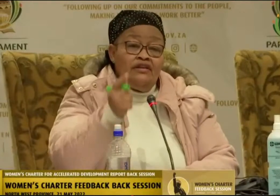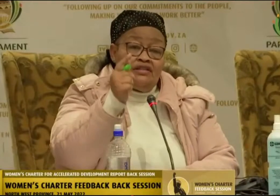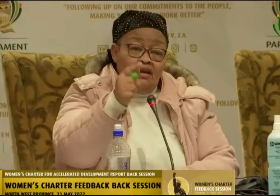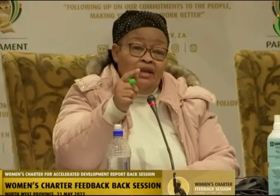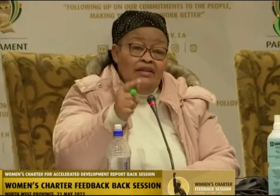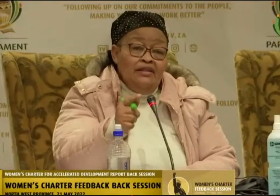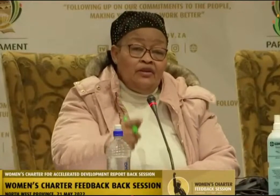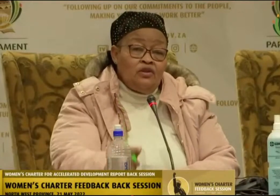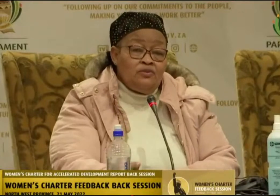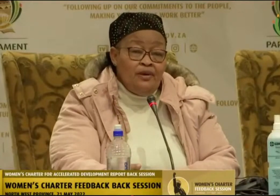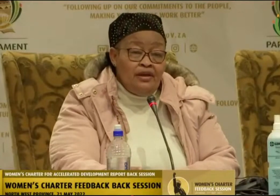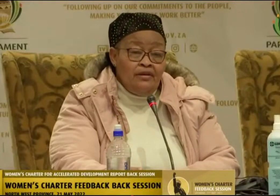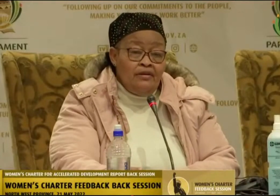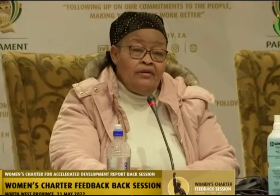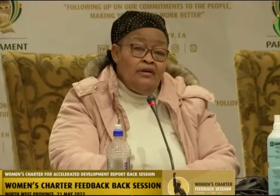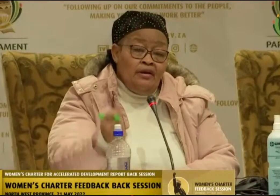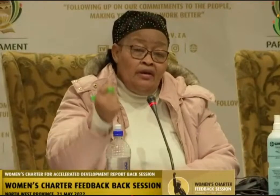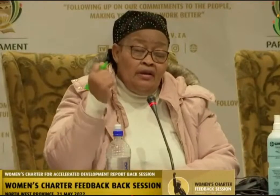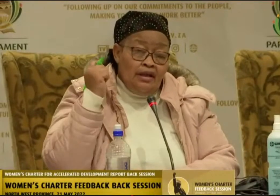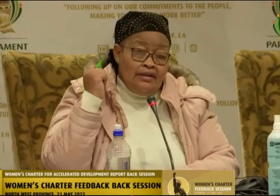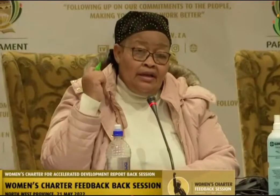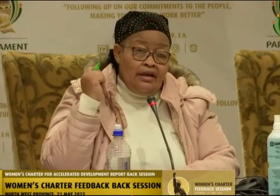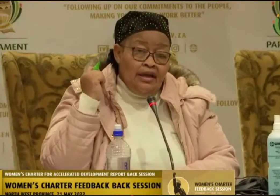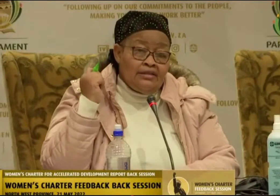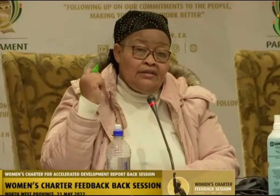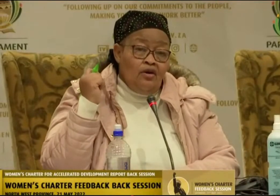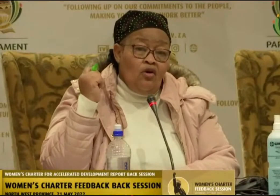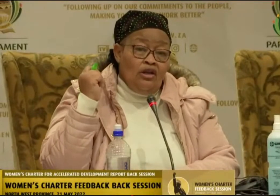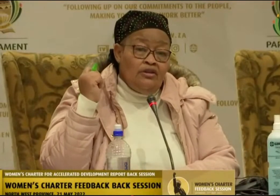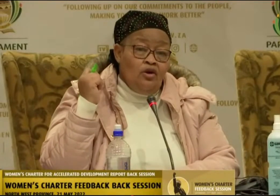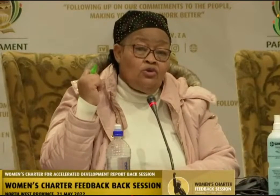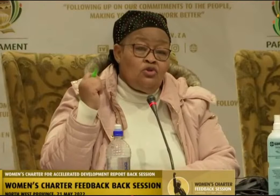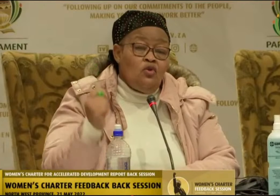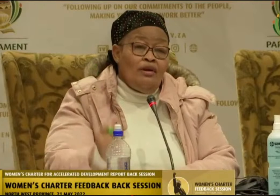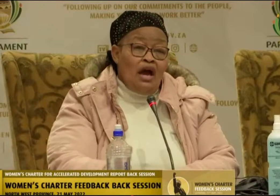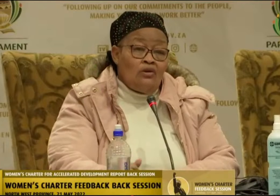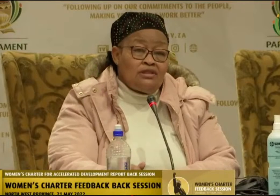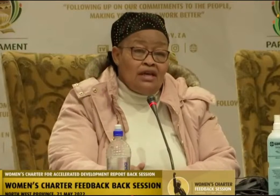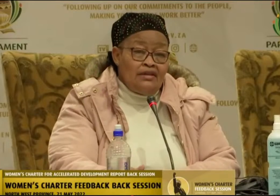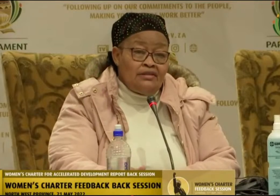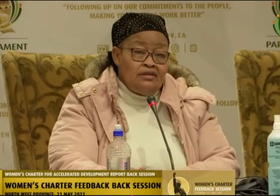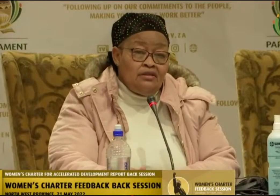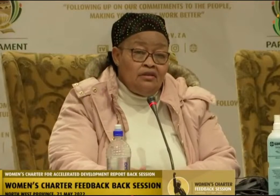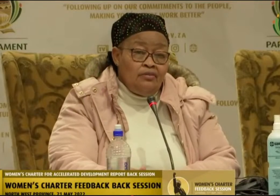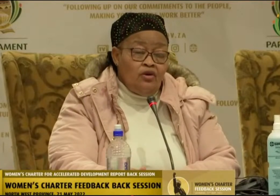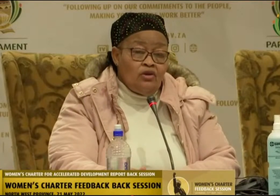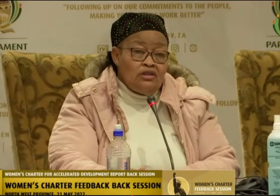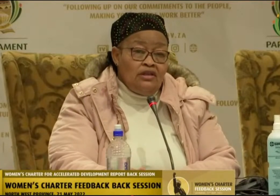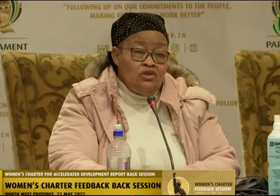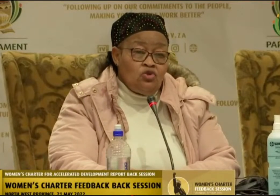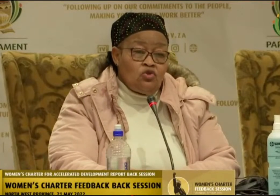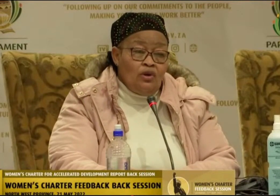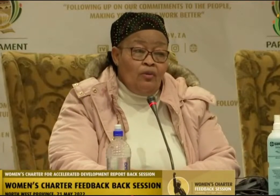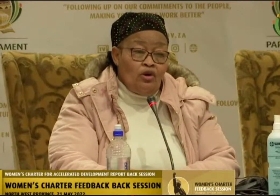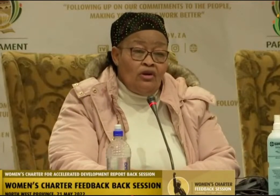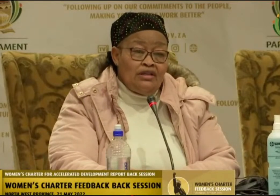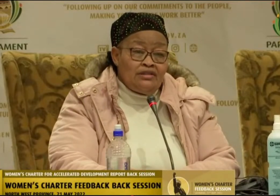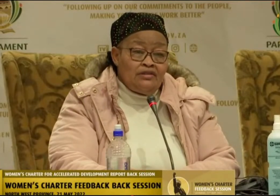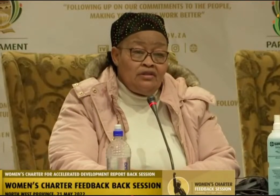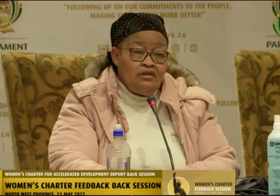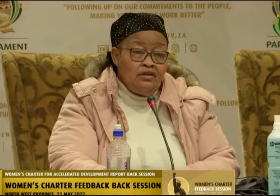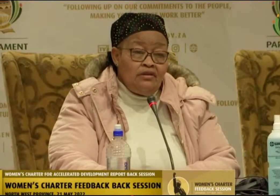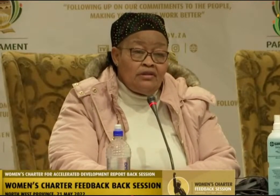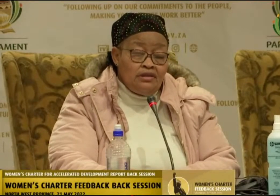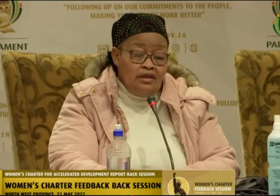even the same lady that was speaking let her exit the wall and go to the woman outside because the issues were more or